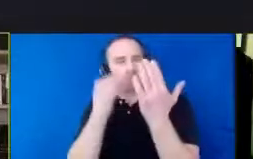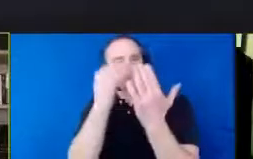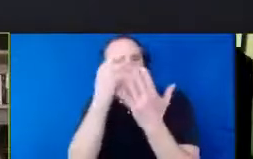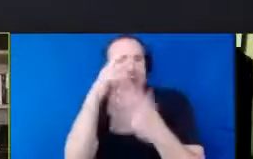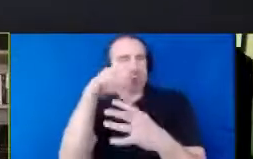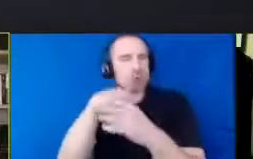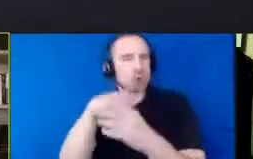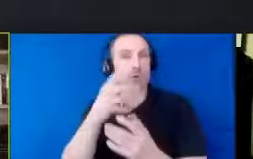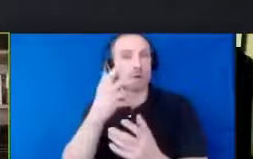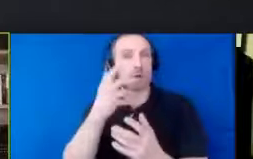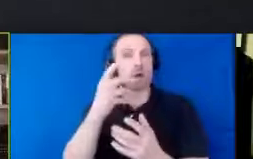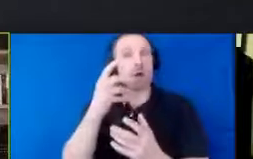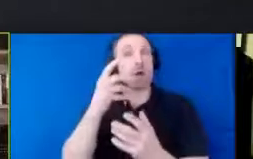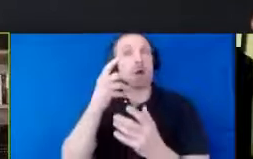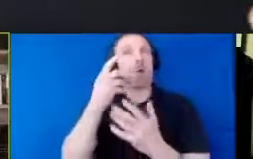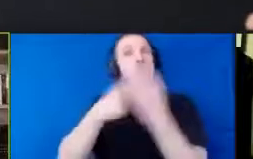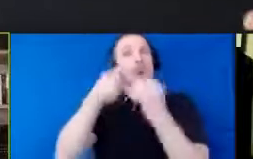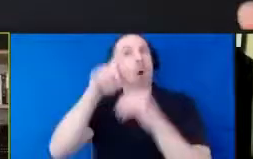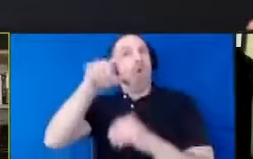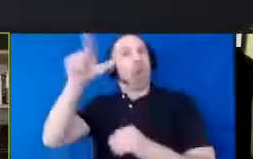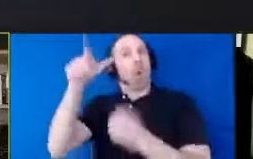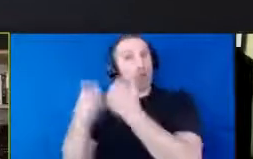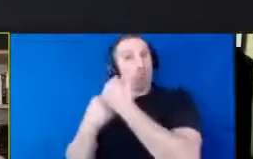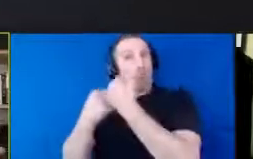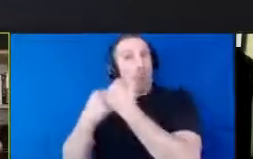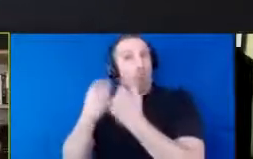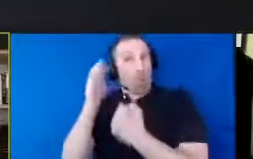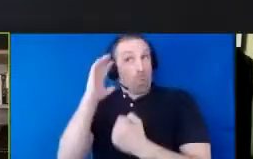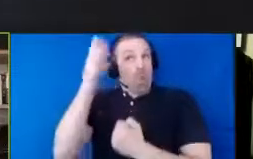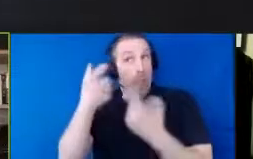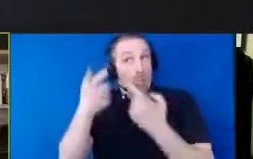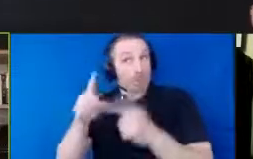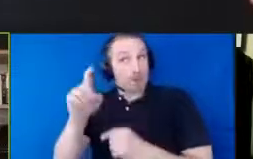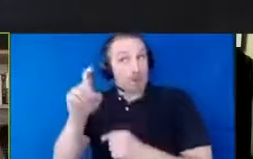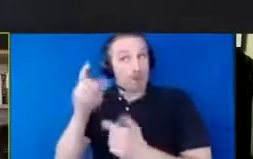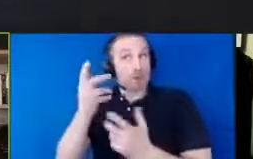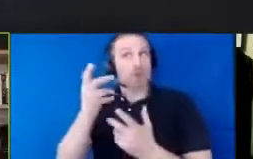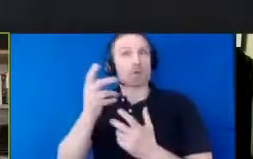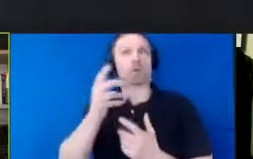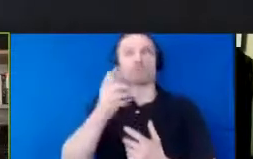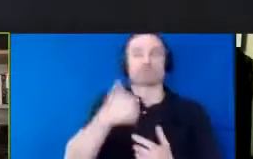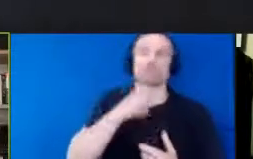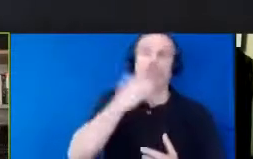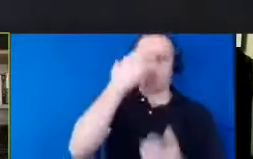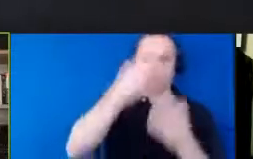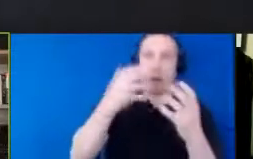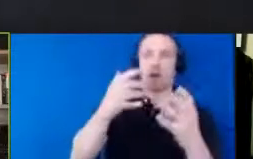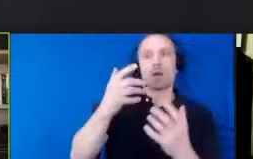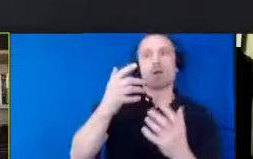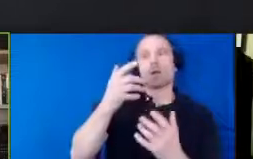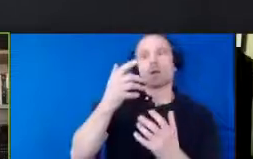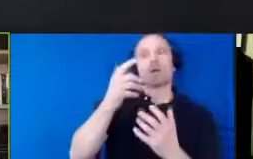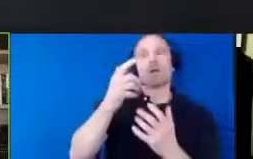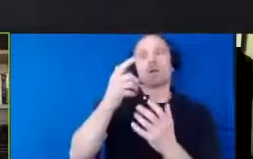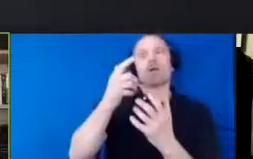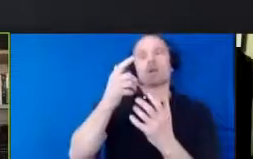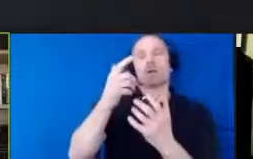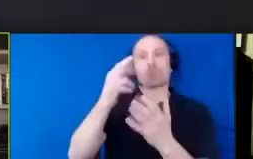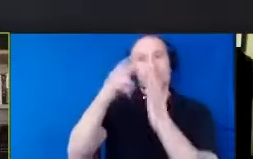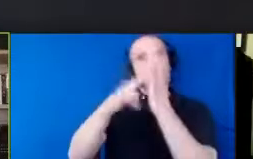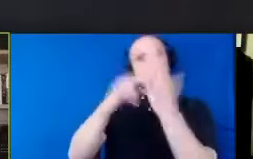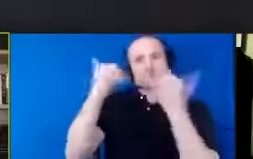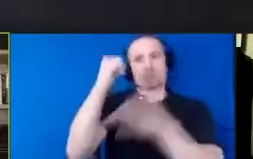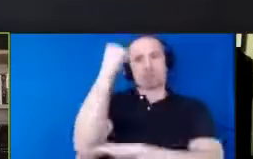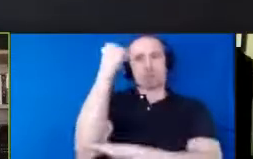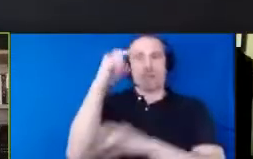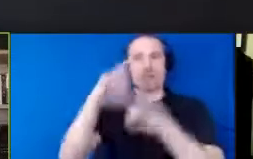Yeah, I don't know a lot about this, but I know a little bit about it. The moratorium will stay in place. You can't evict people. There is money